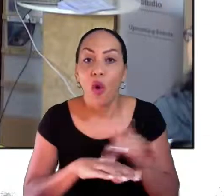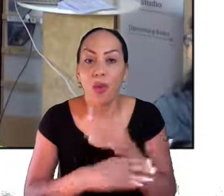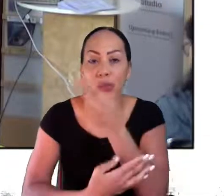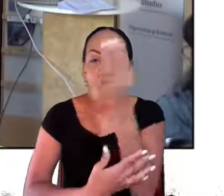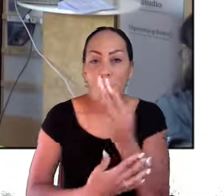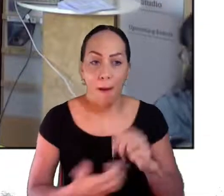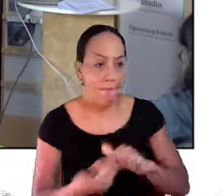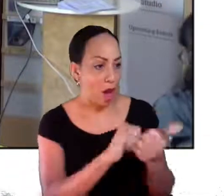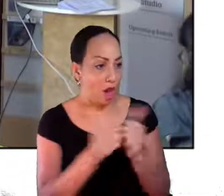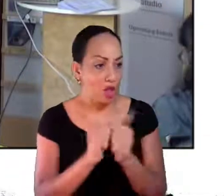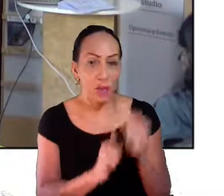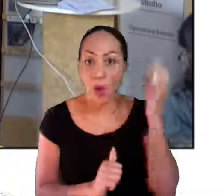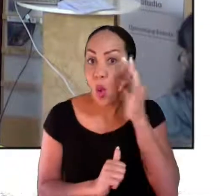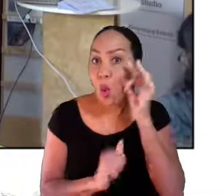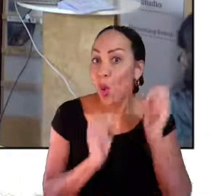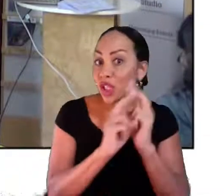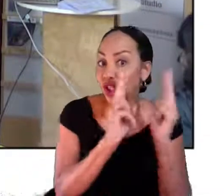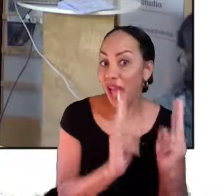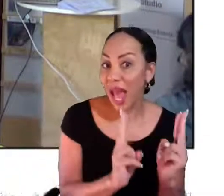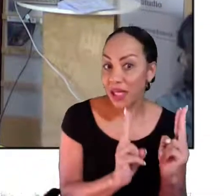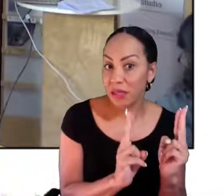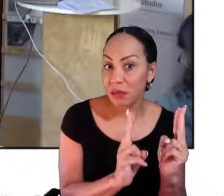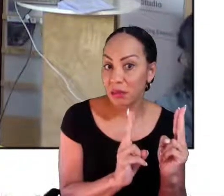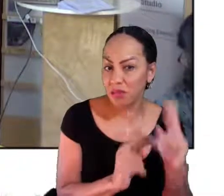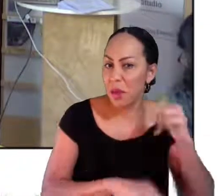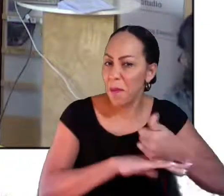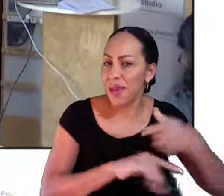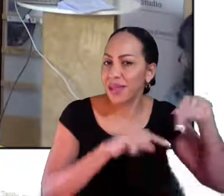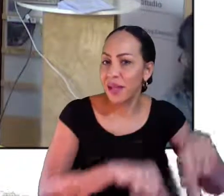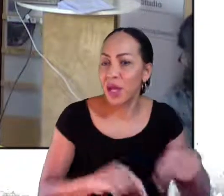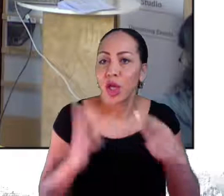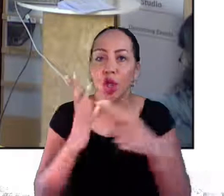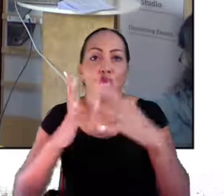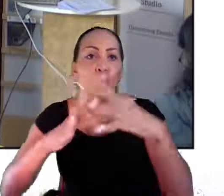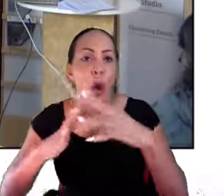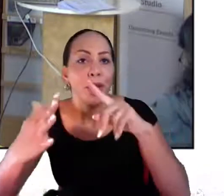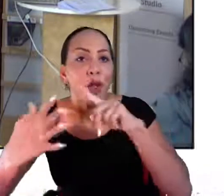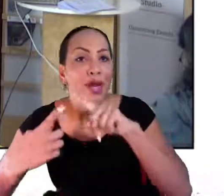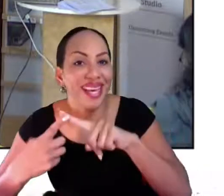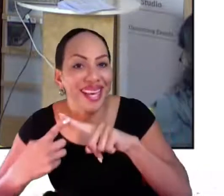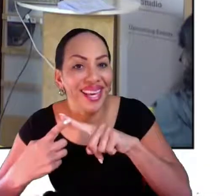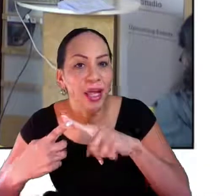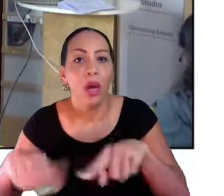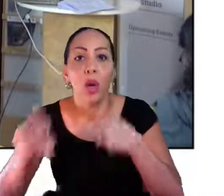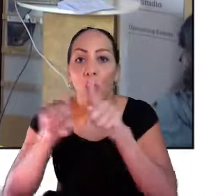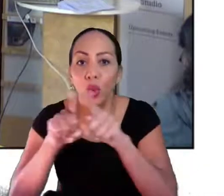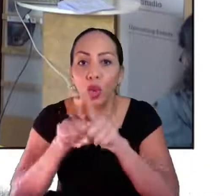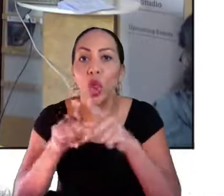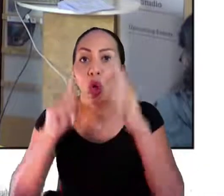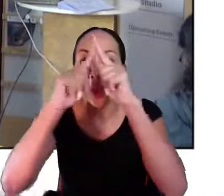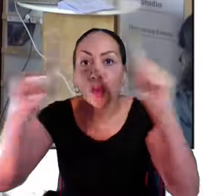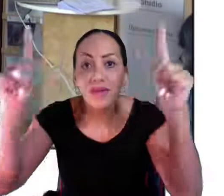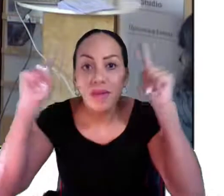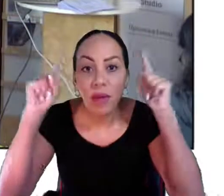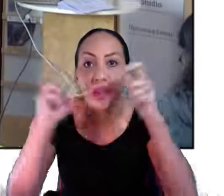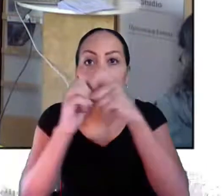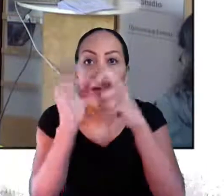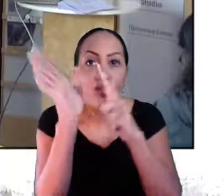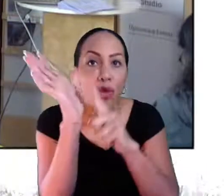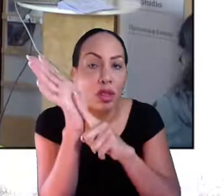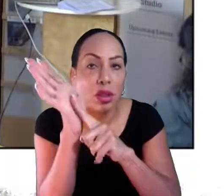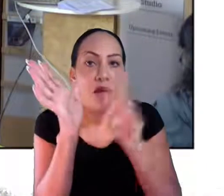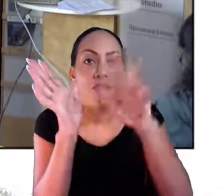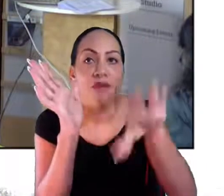between Watershed, where we are now, University of the West of England and the University of Bristol, with funding from Arts